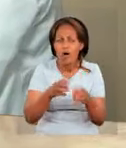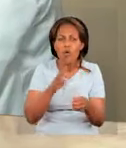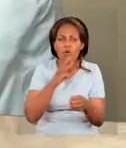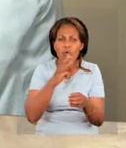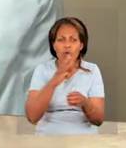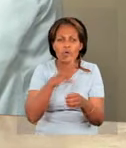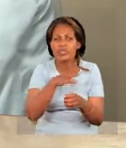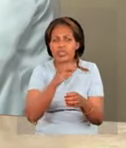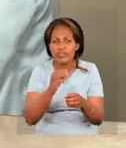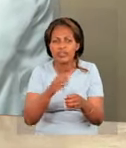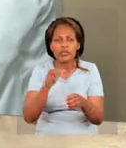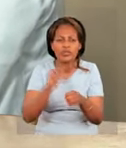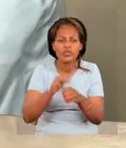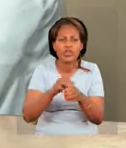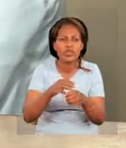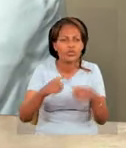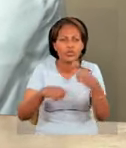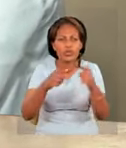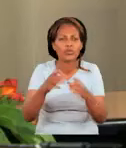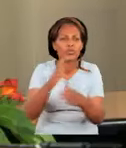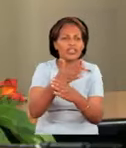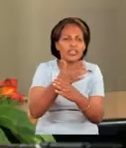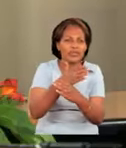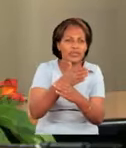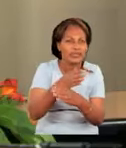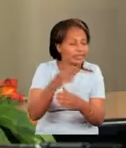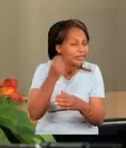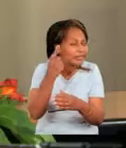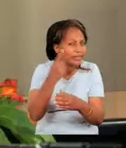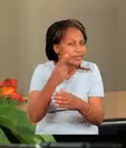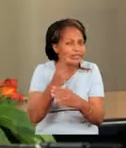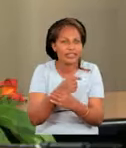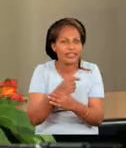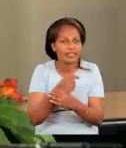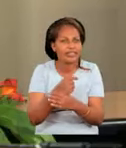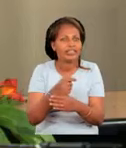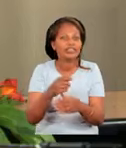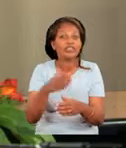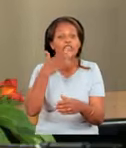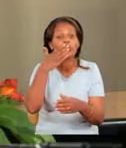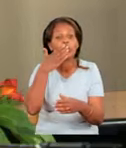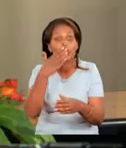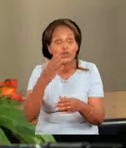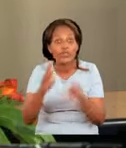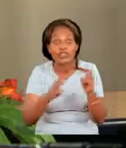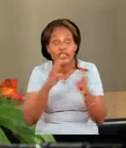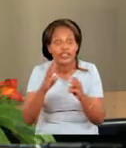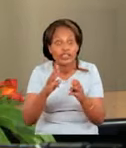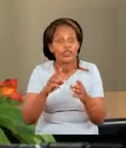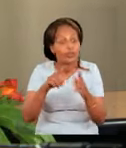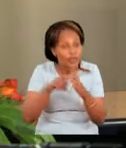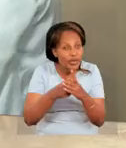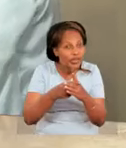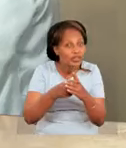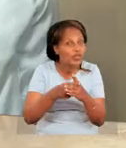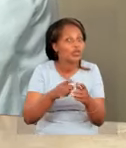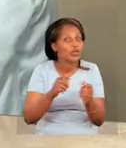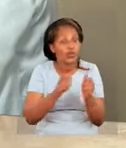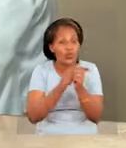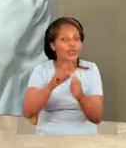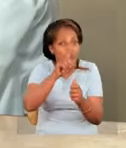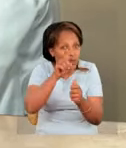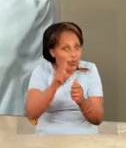to the leaves. Good question. You see, good science begins with a question. The